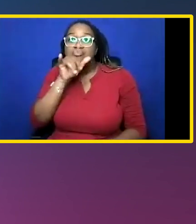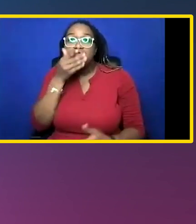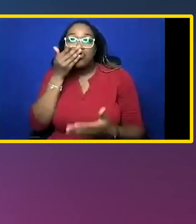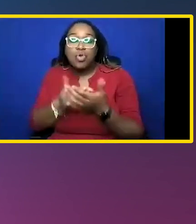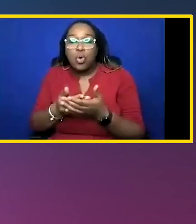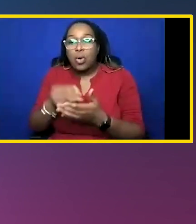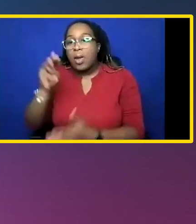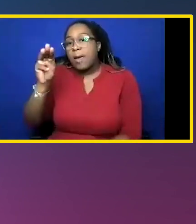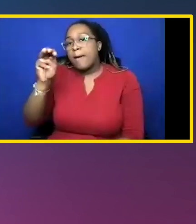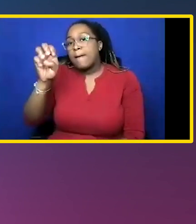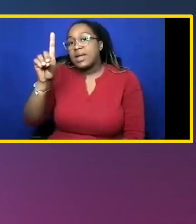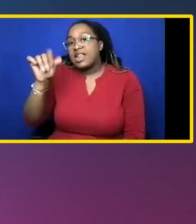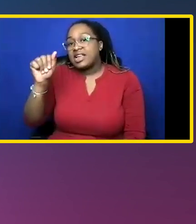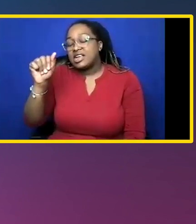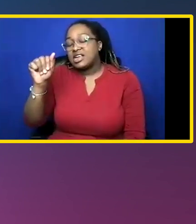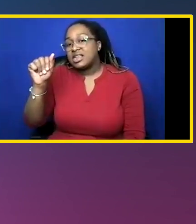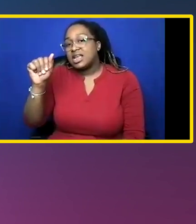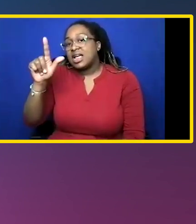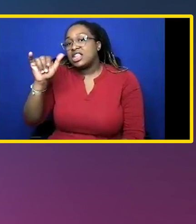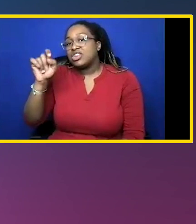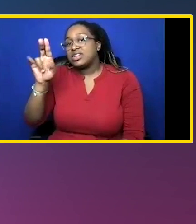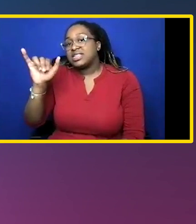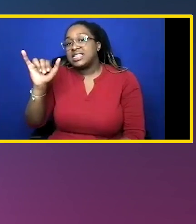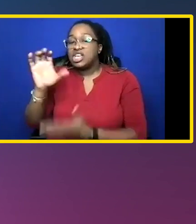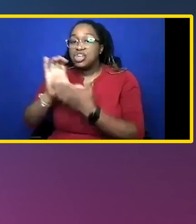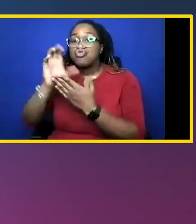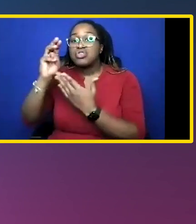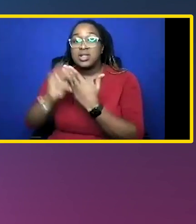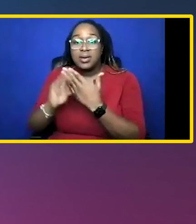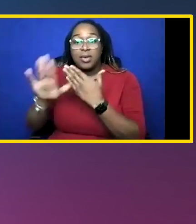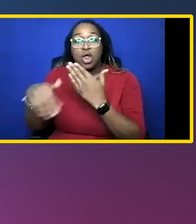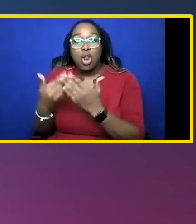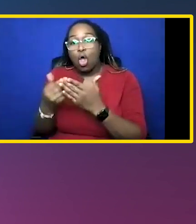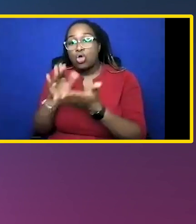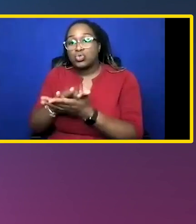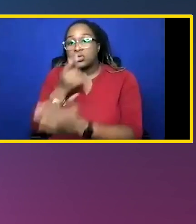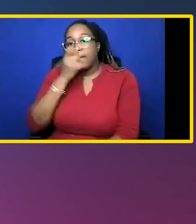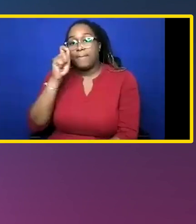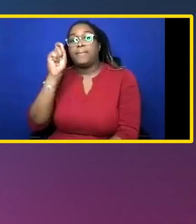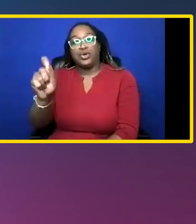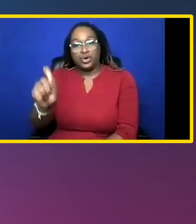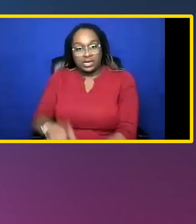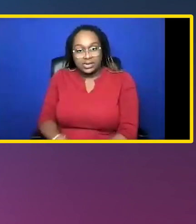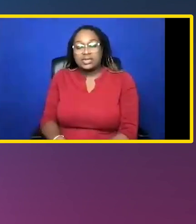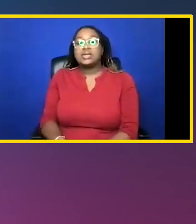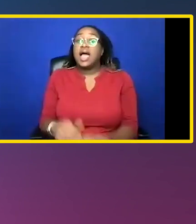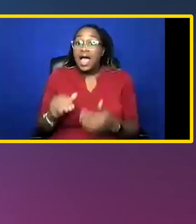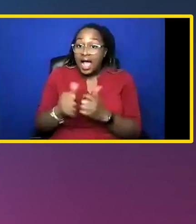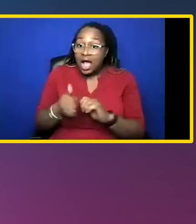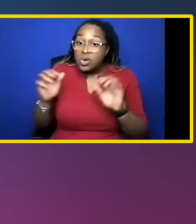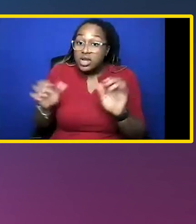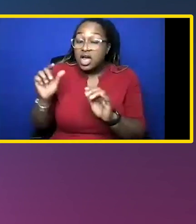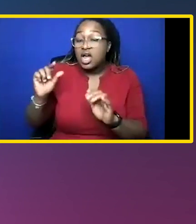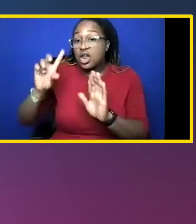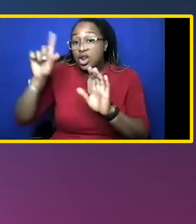media literacy curriculum in all schools, period. And the way that we have done